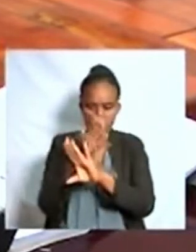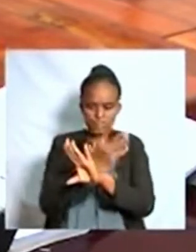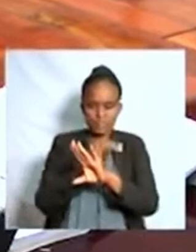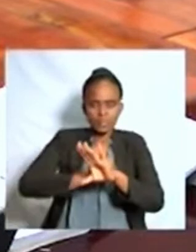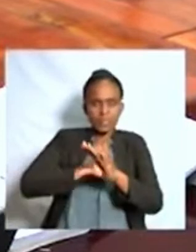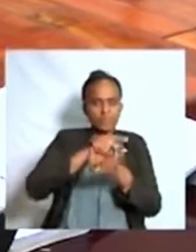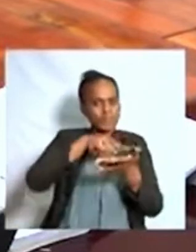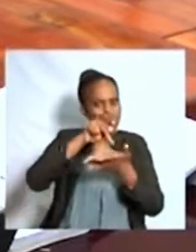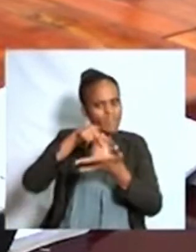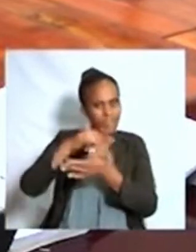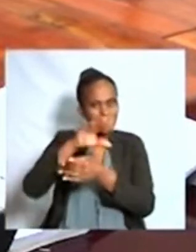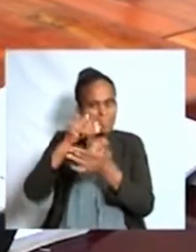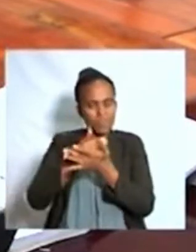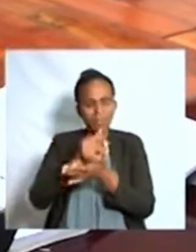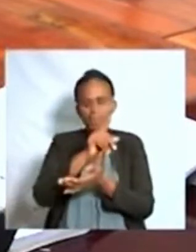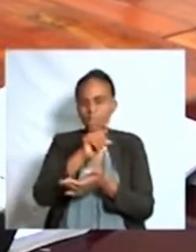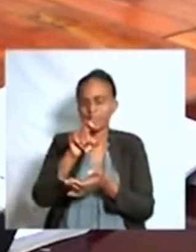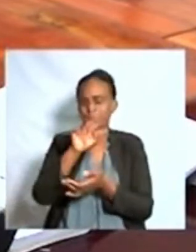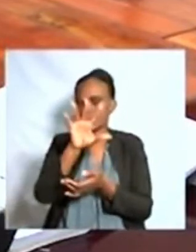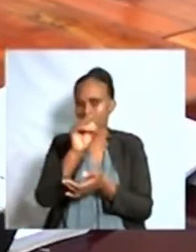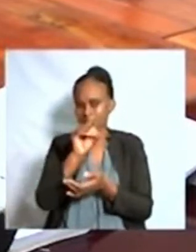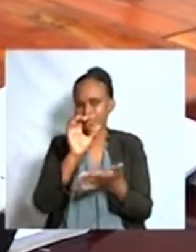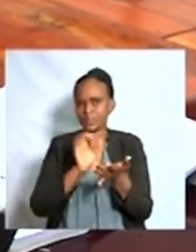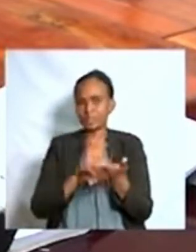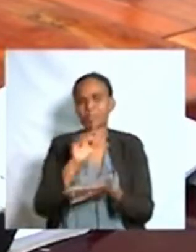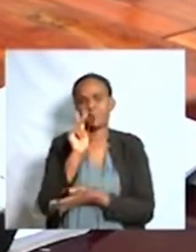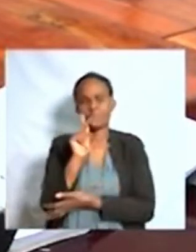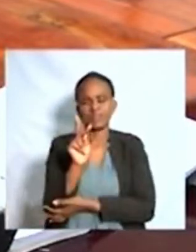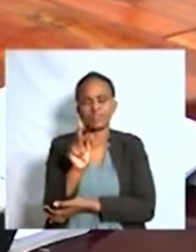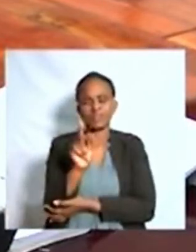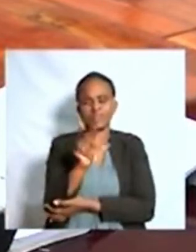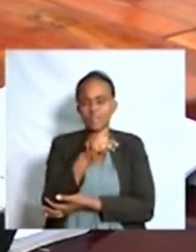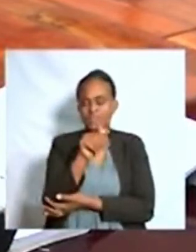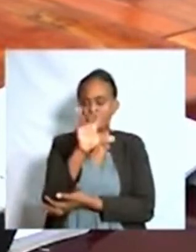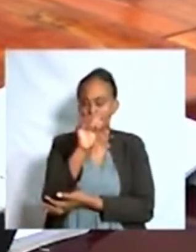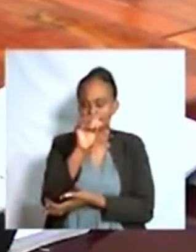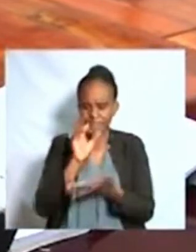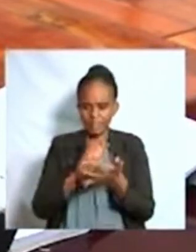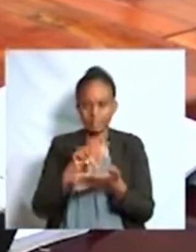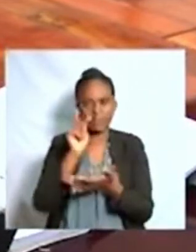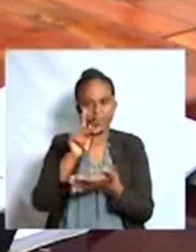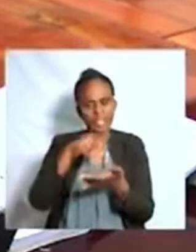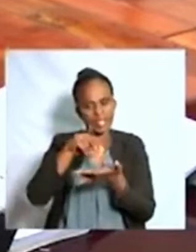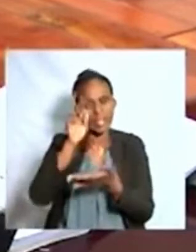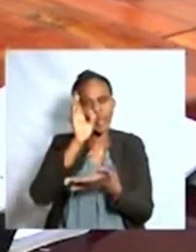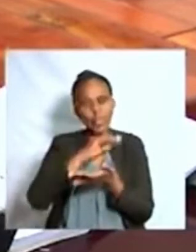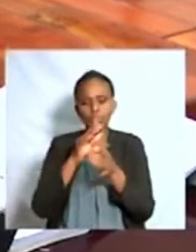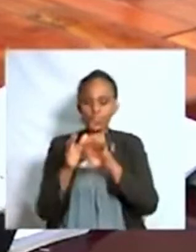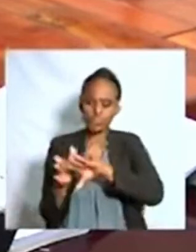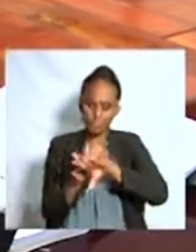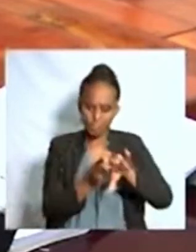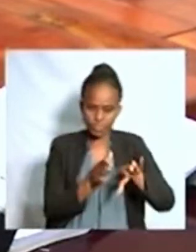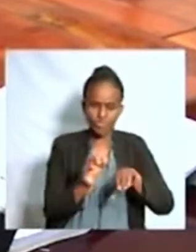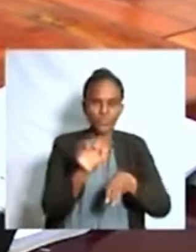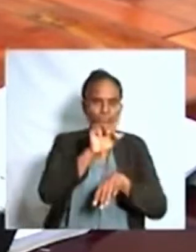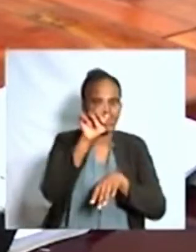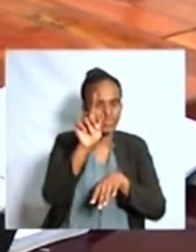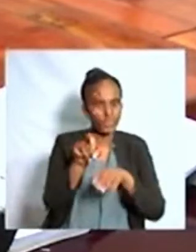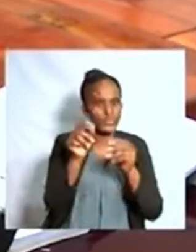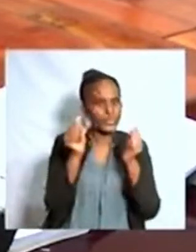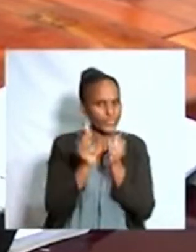paid a sum of 150,000 kwacha in that regard. Coming to the question with regard